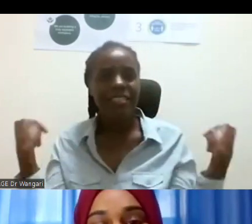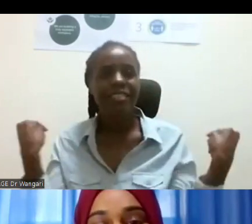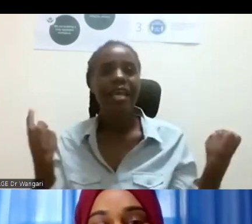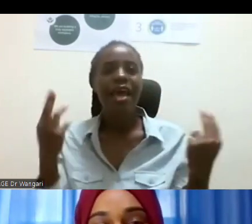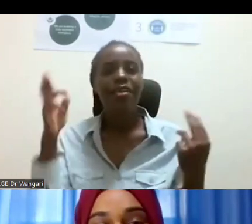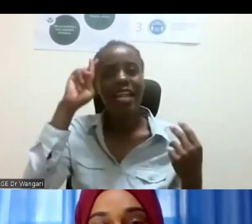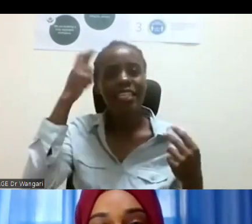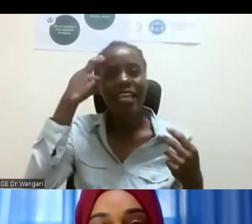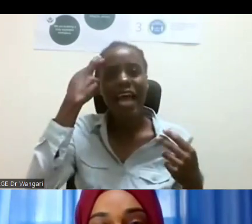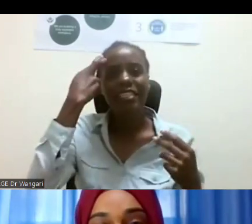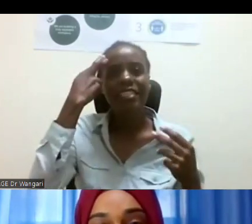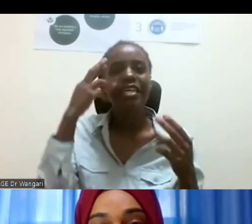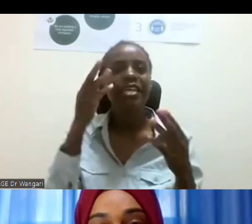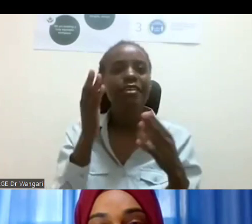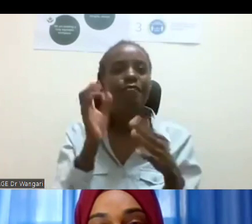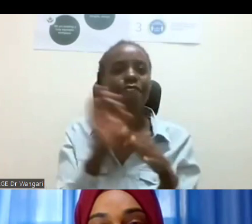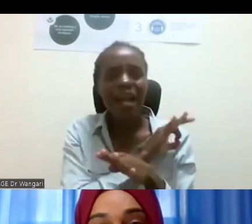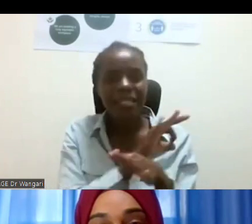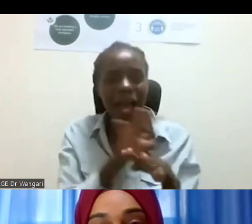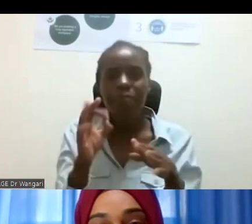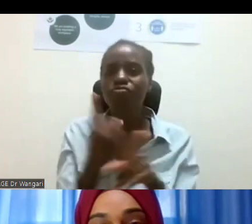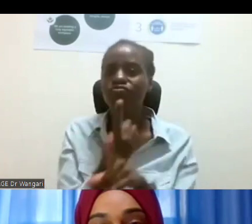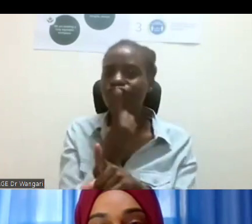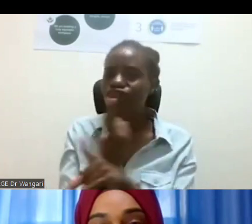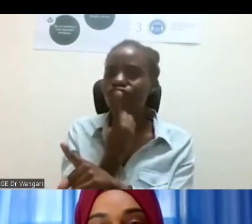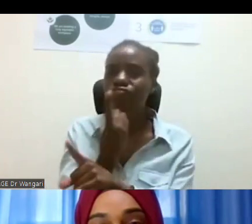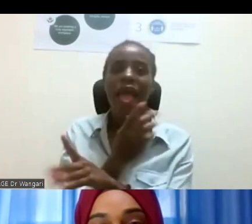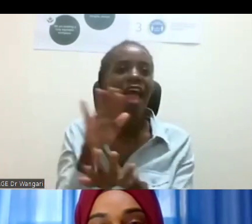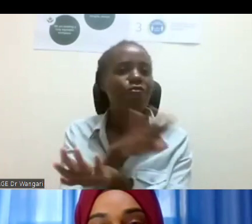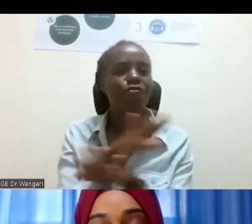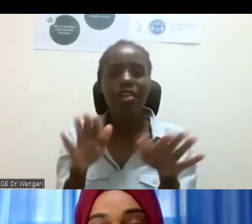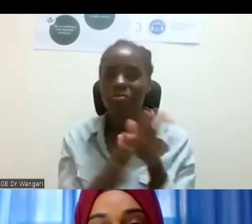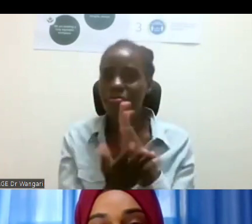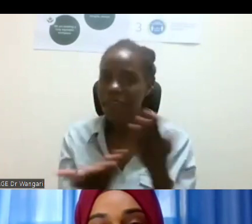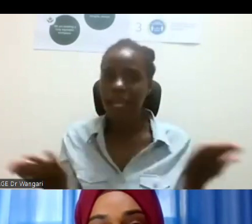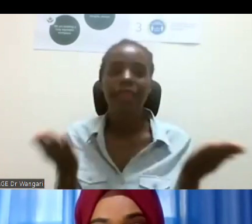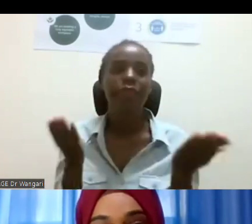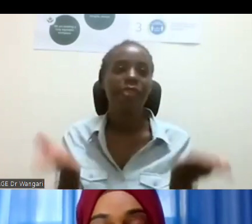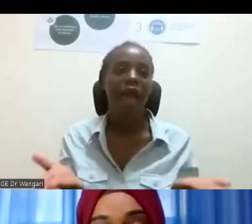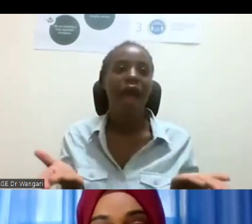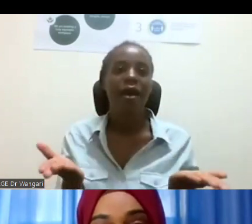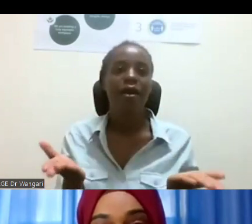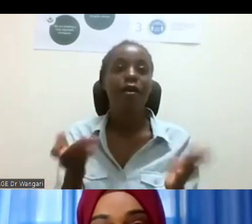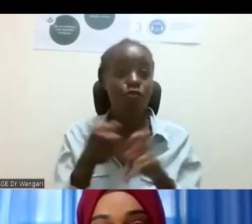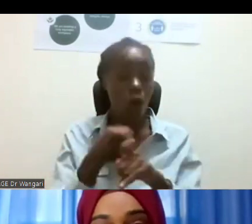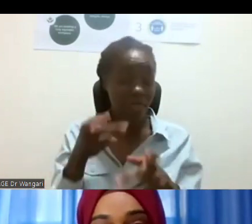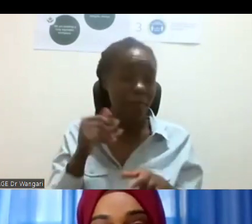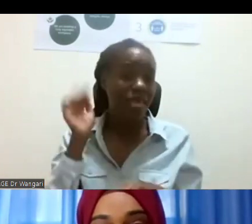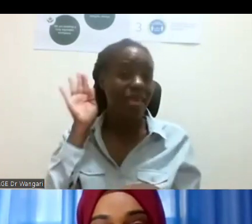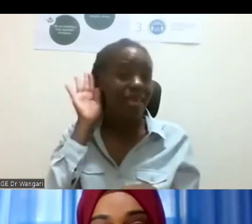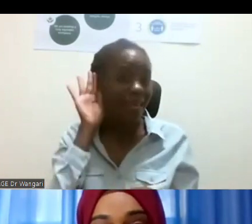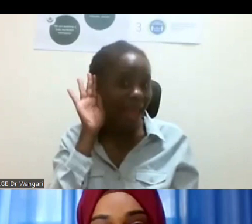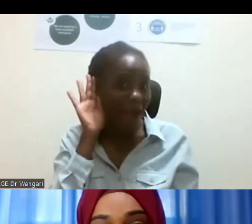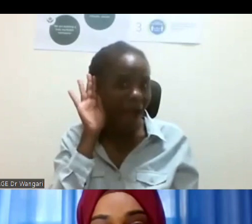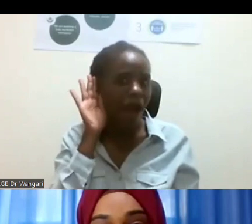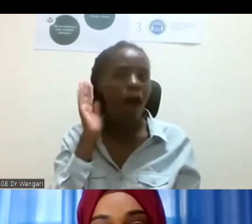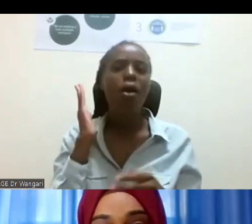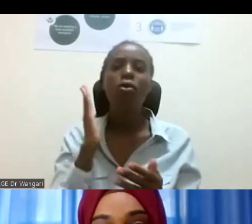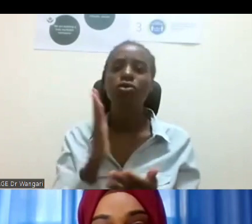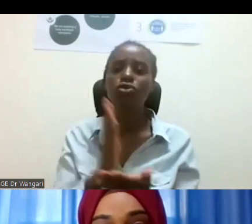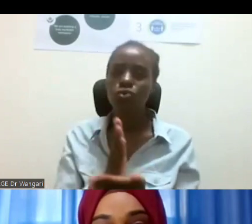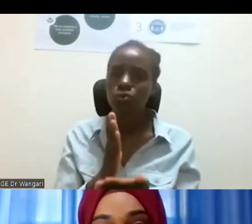religious aspects associated with it. It was everything. They talked about everything. And hearing all of these atrocities that were